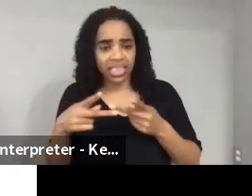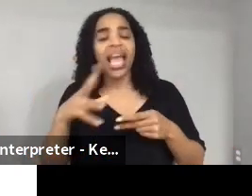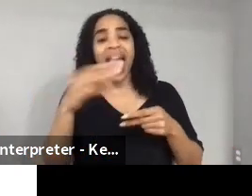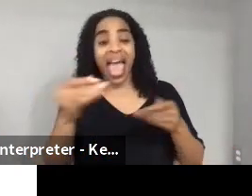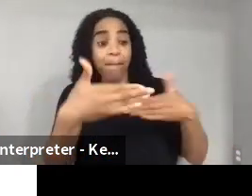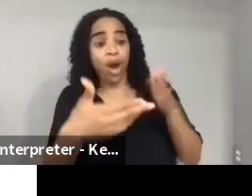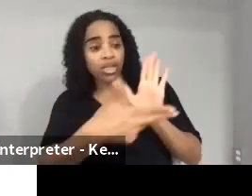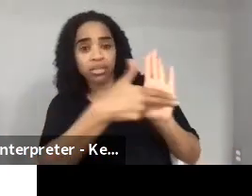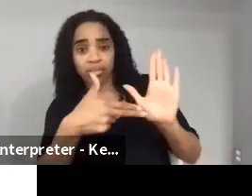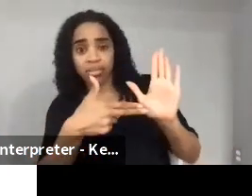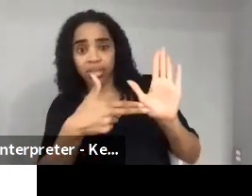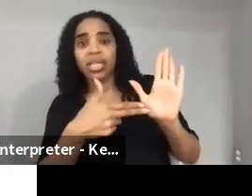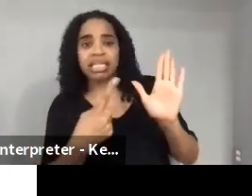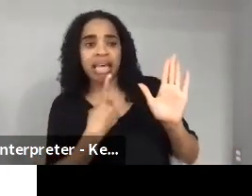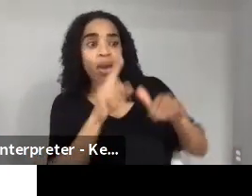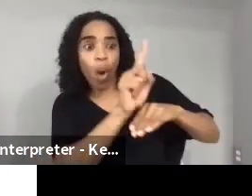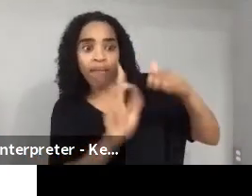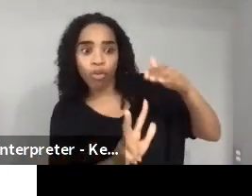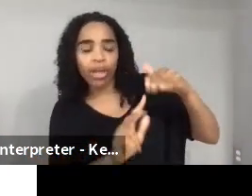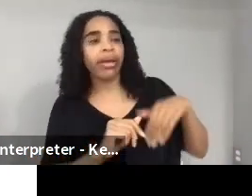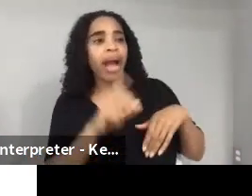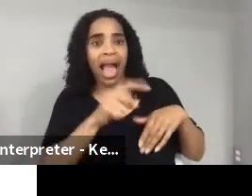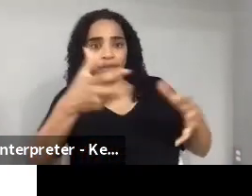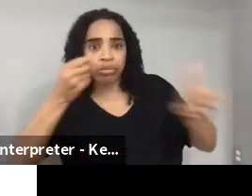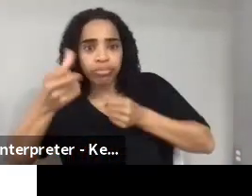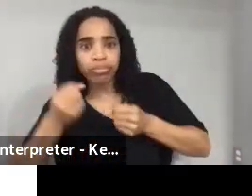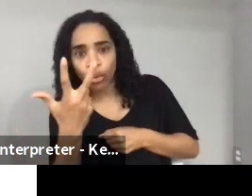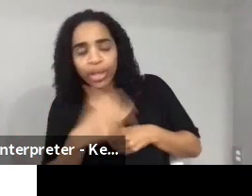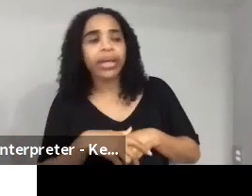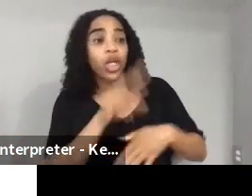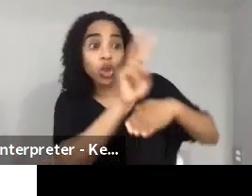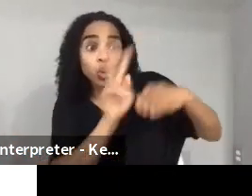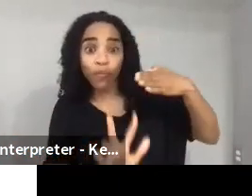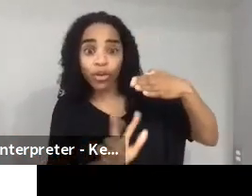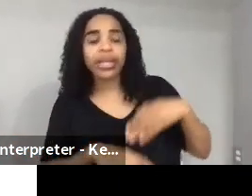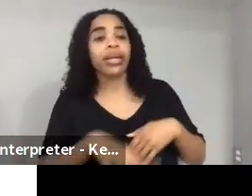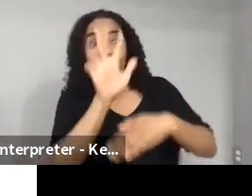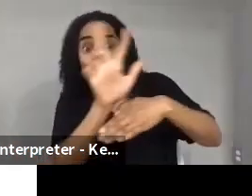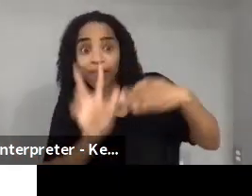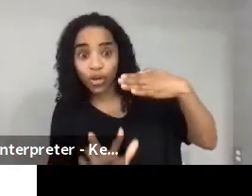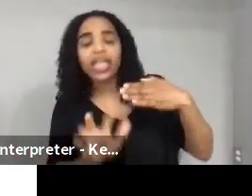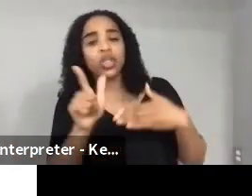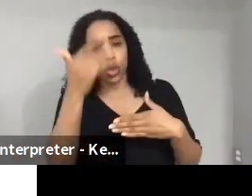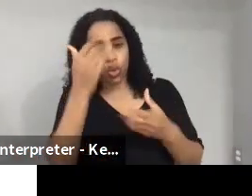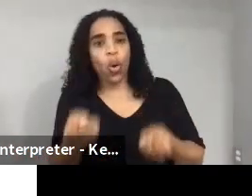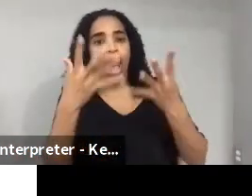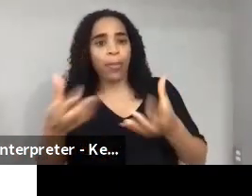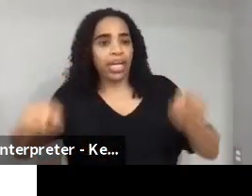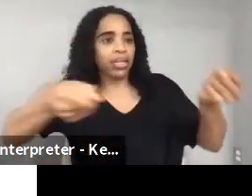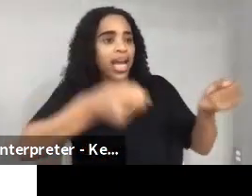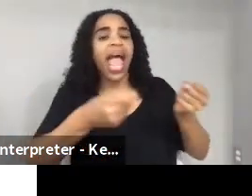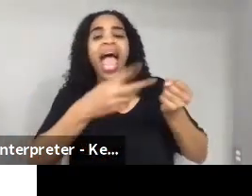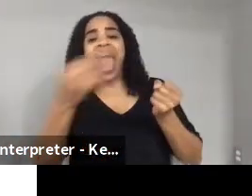you know how many totes there are to grab. So 1 of 3, 2 of 3, 3 of 3, and then mark the